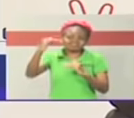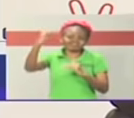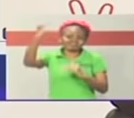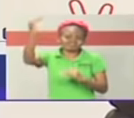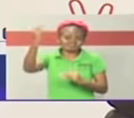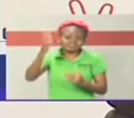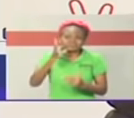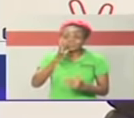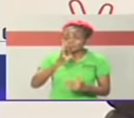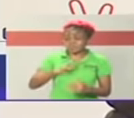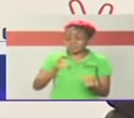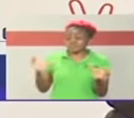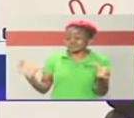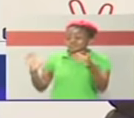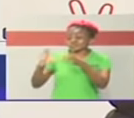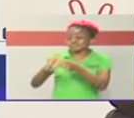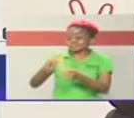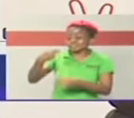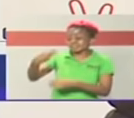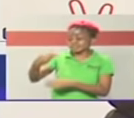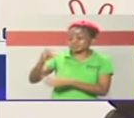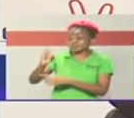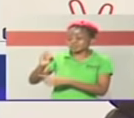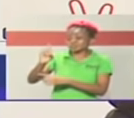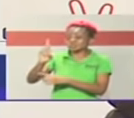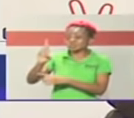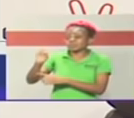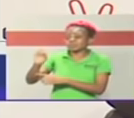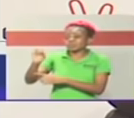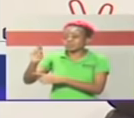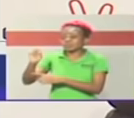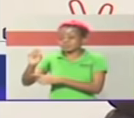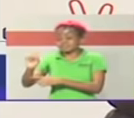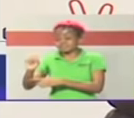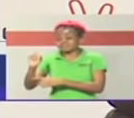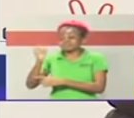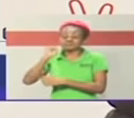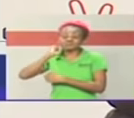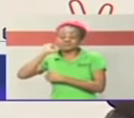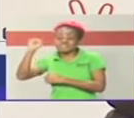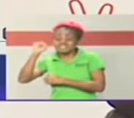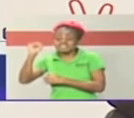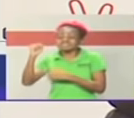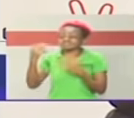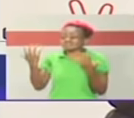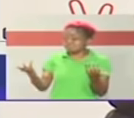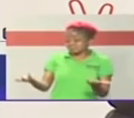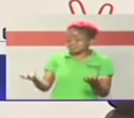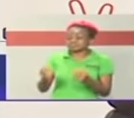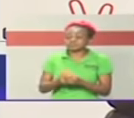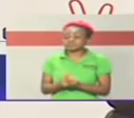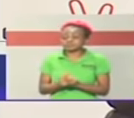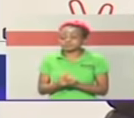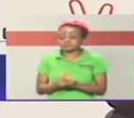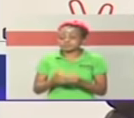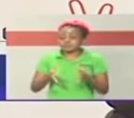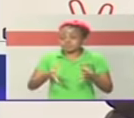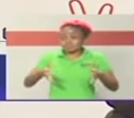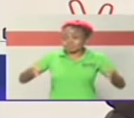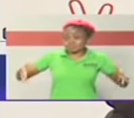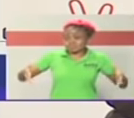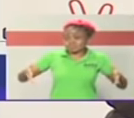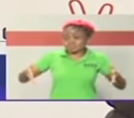related to hormonal changes, stress-related problems, which we are having a lot of course. weight changes,